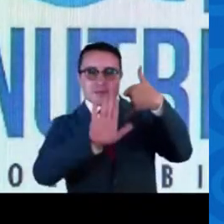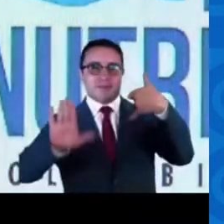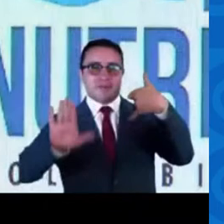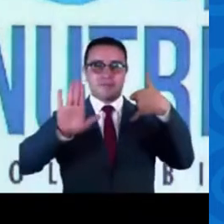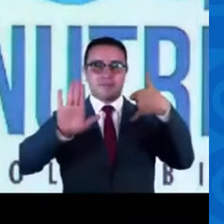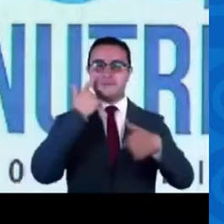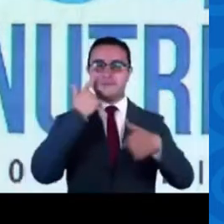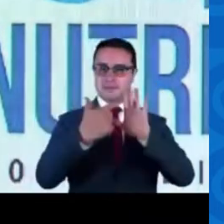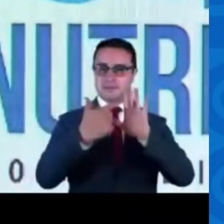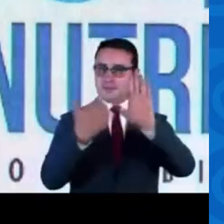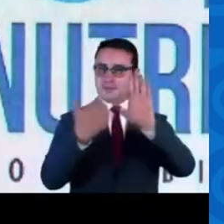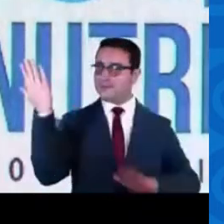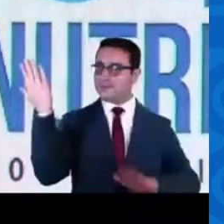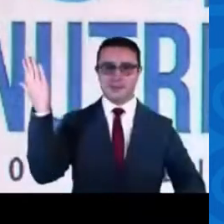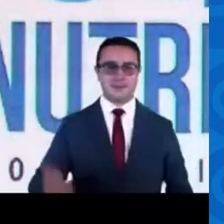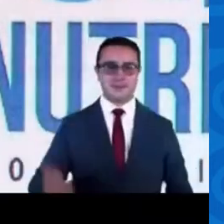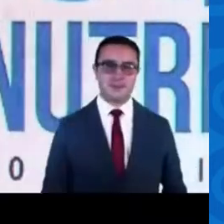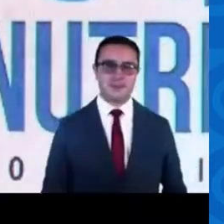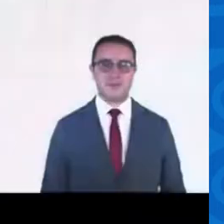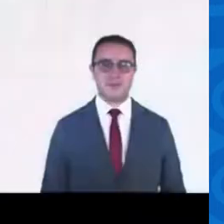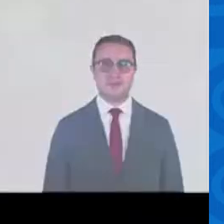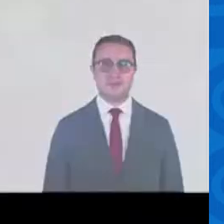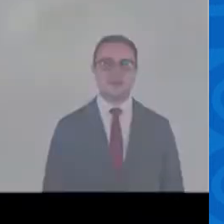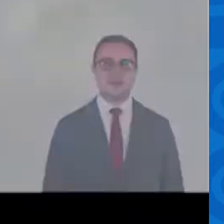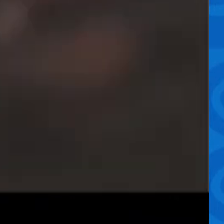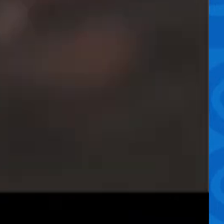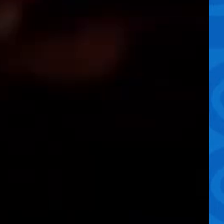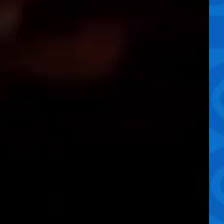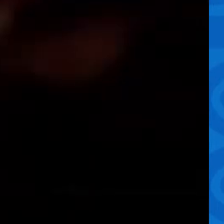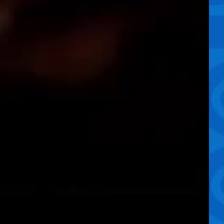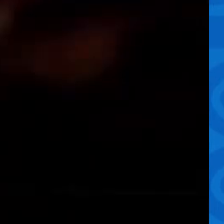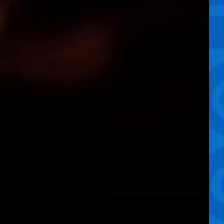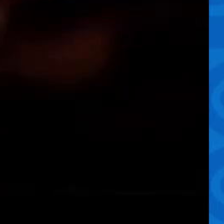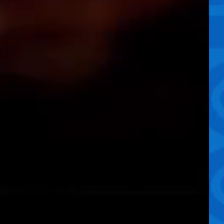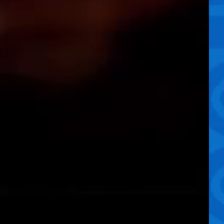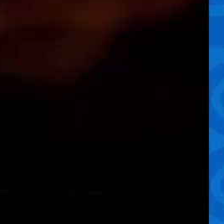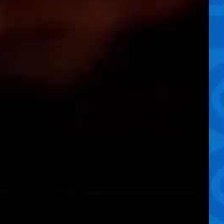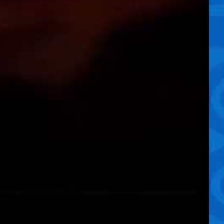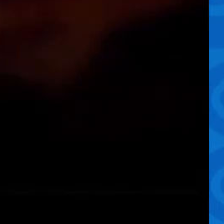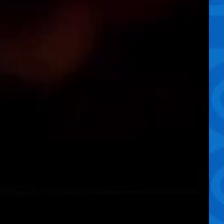reminding us of our cultures, ethnic sounds.